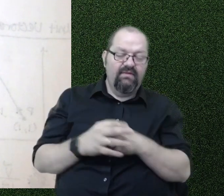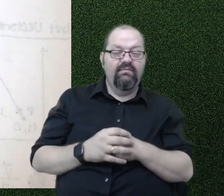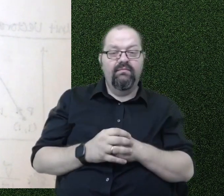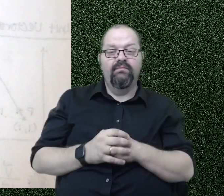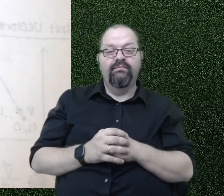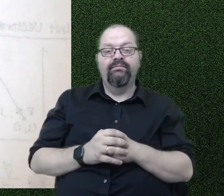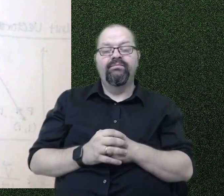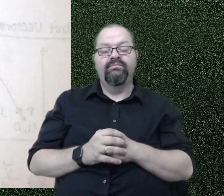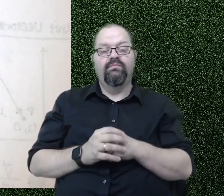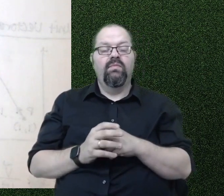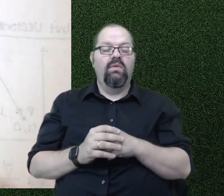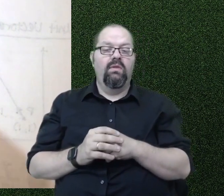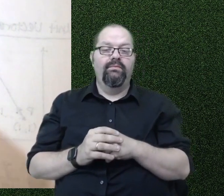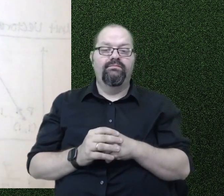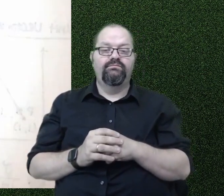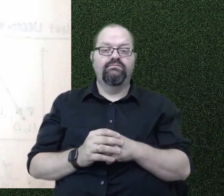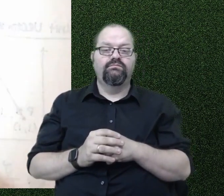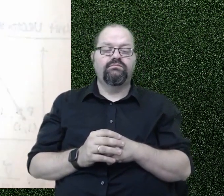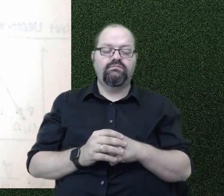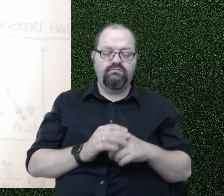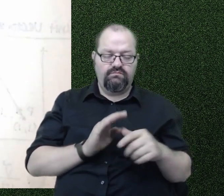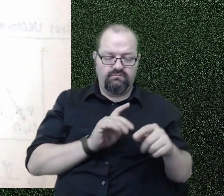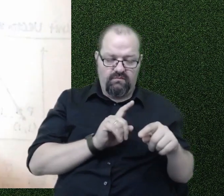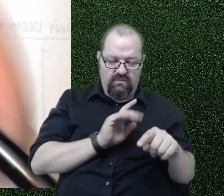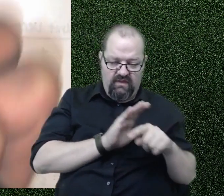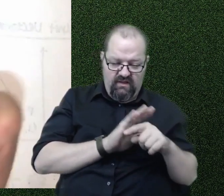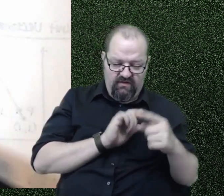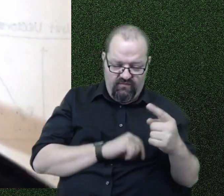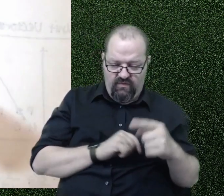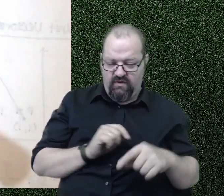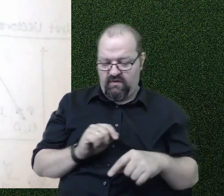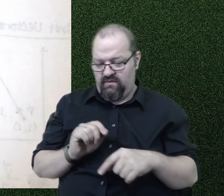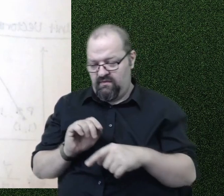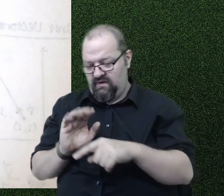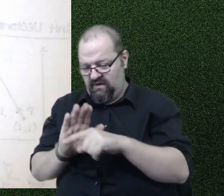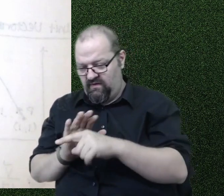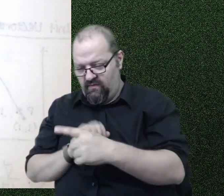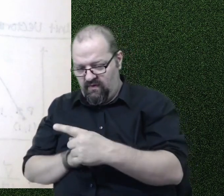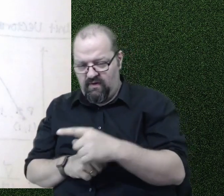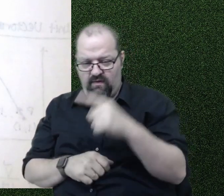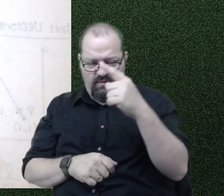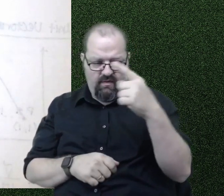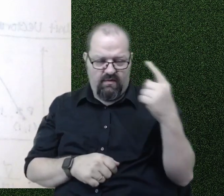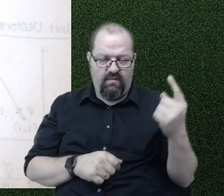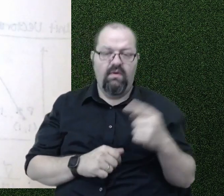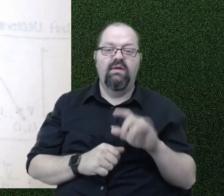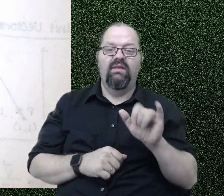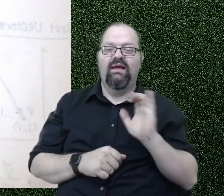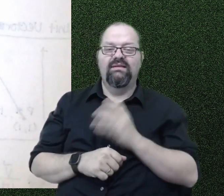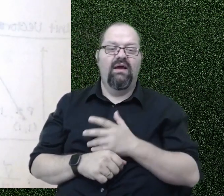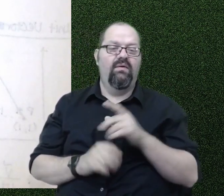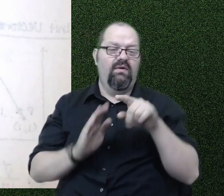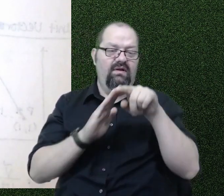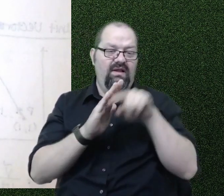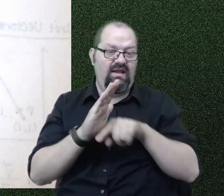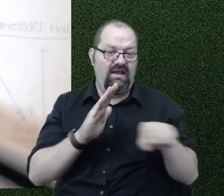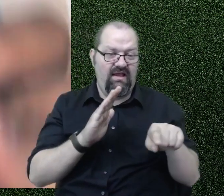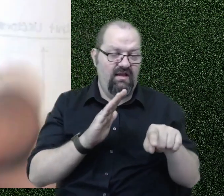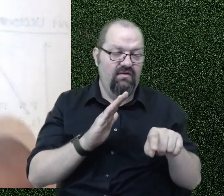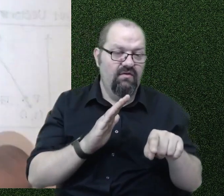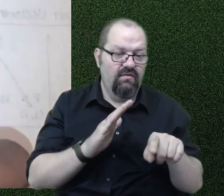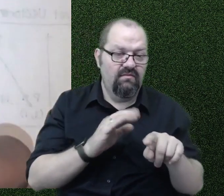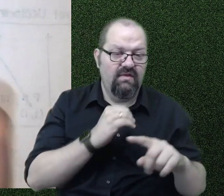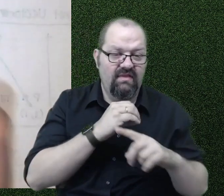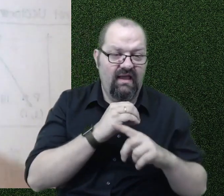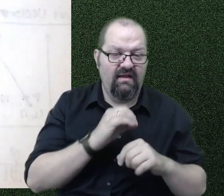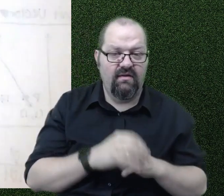That's a -1. That's a 1. -1, 1. -1, 1. And let's say this is our angle theta.